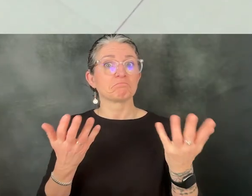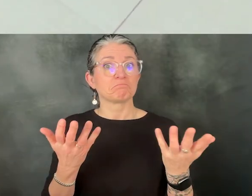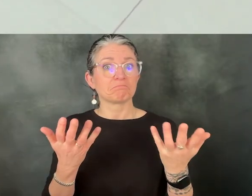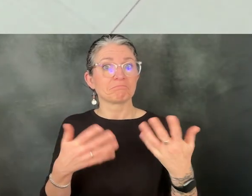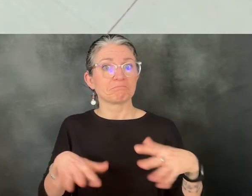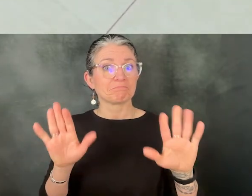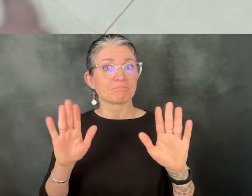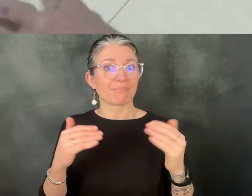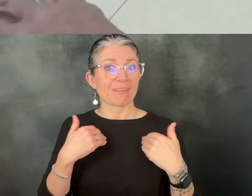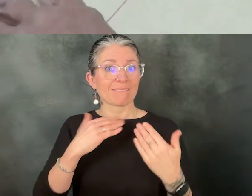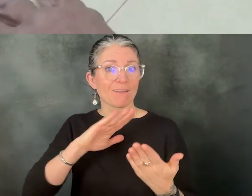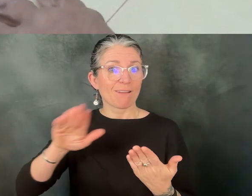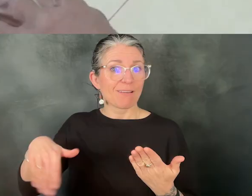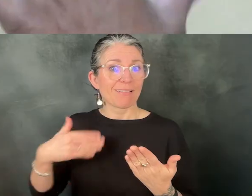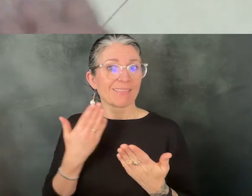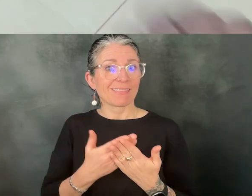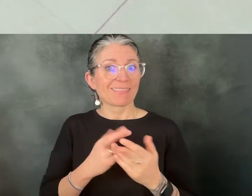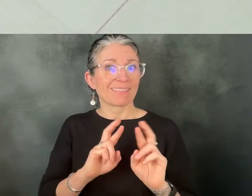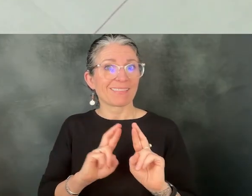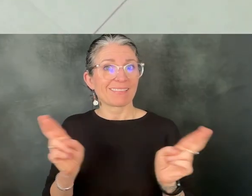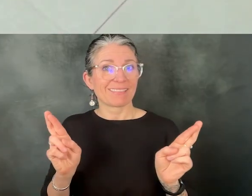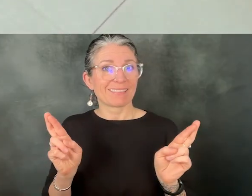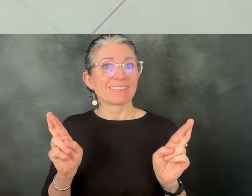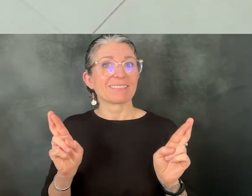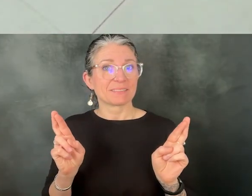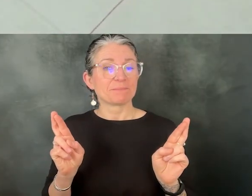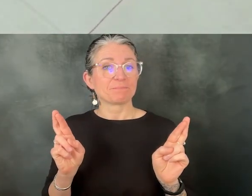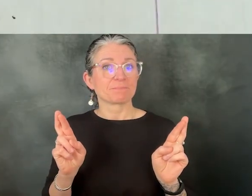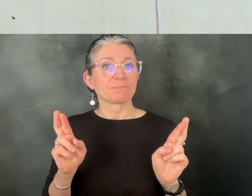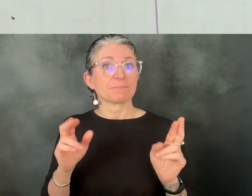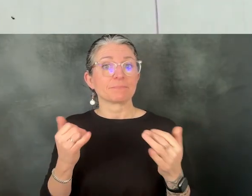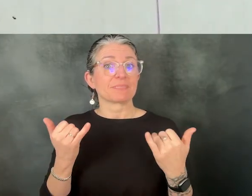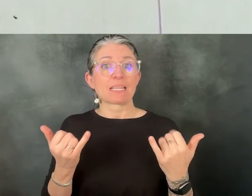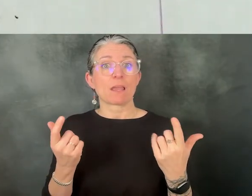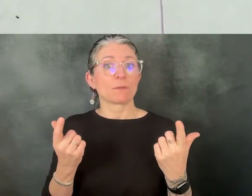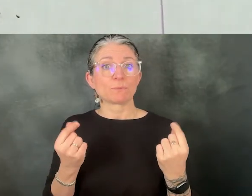Okay, I have all my dots connected. Now I'm going to cut my template.